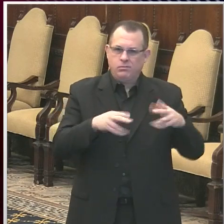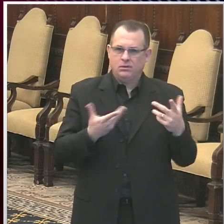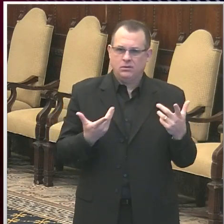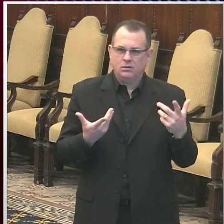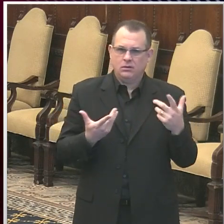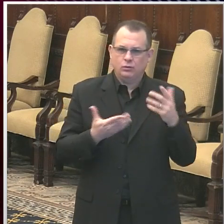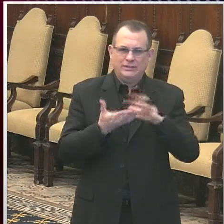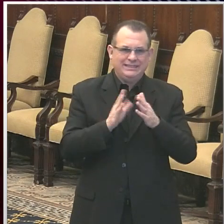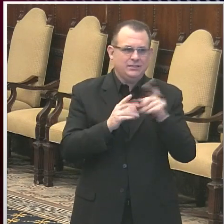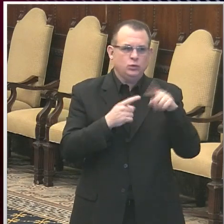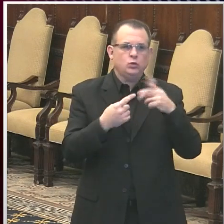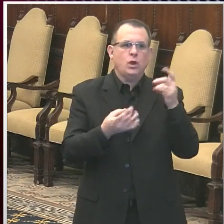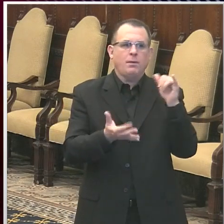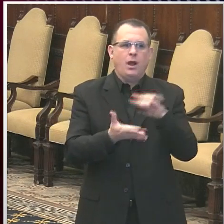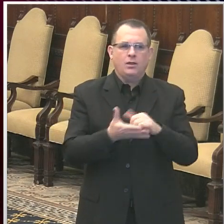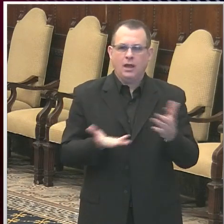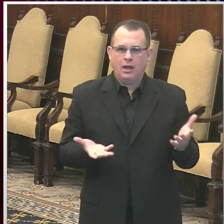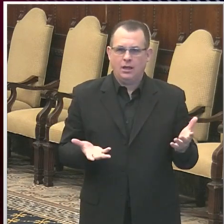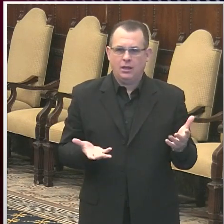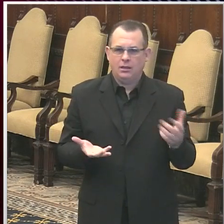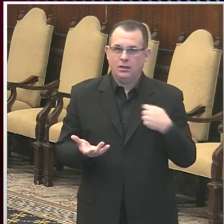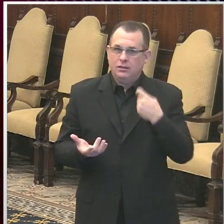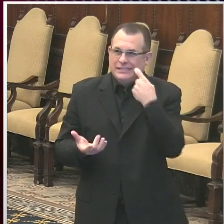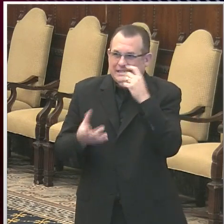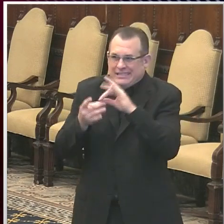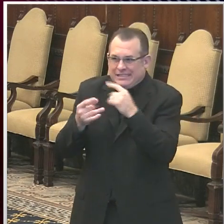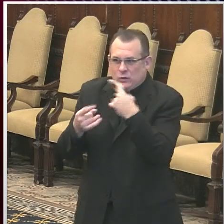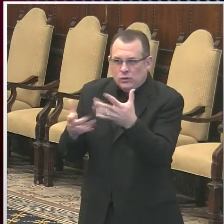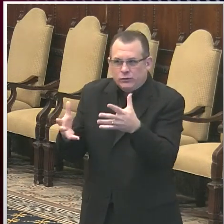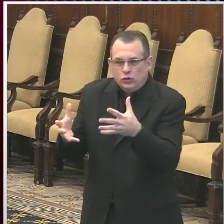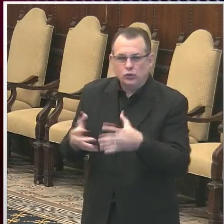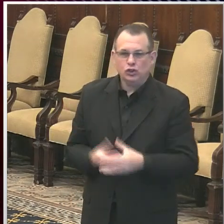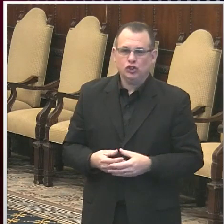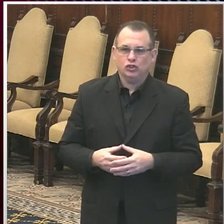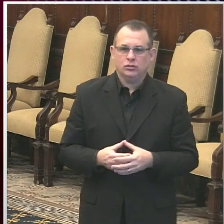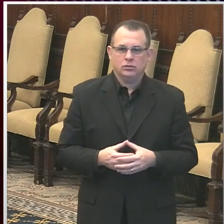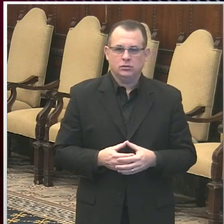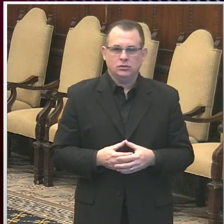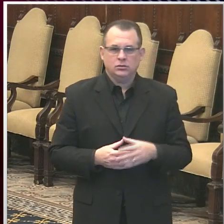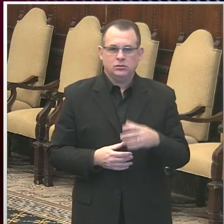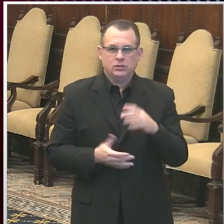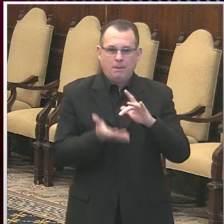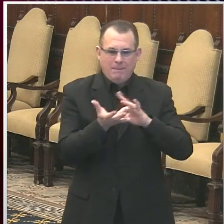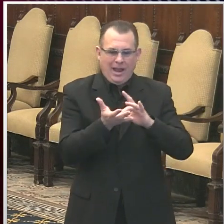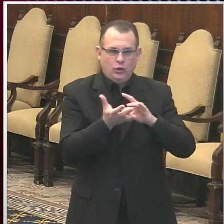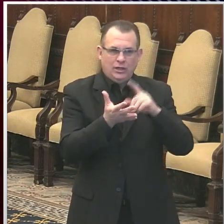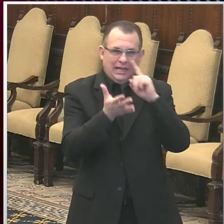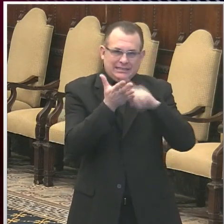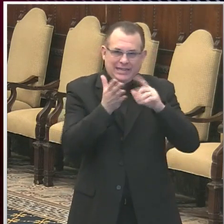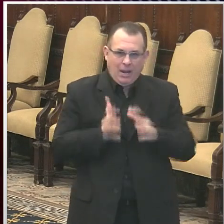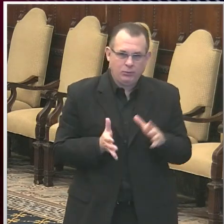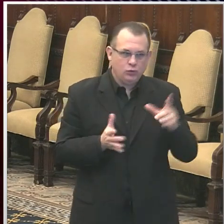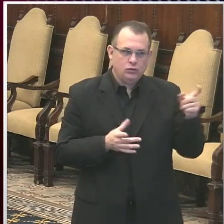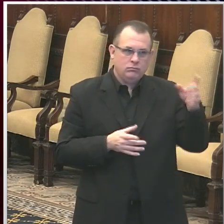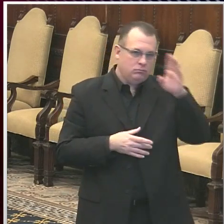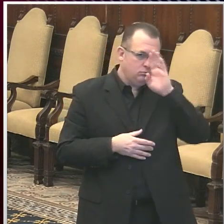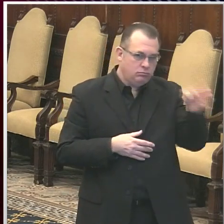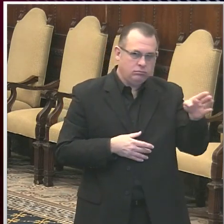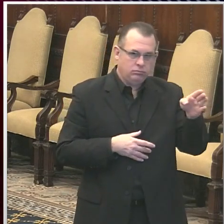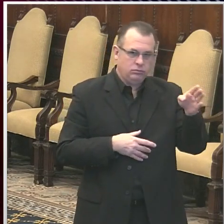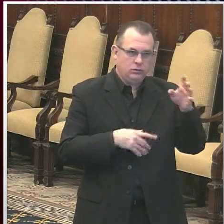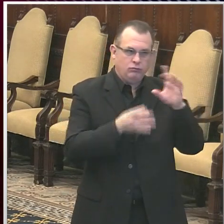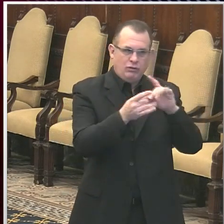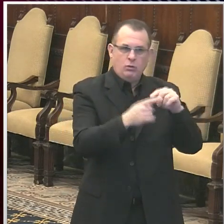that? We just said what we're doing about it. The medical examiner has had a very stern conversation with the hospital involved, and